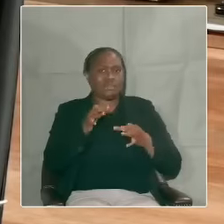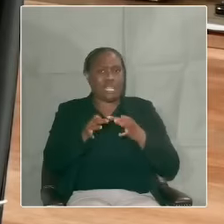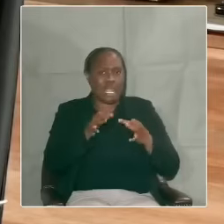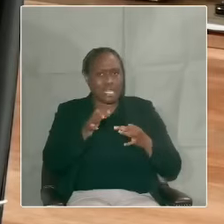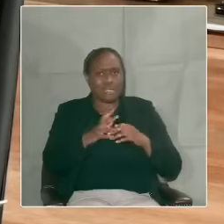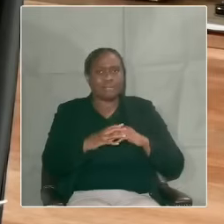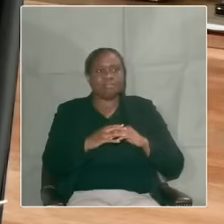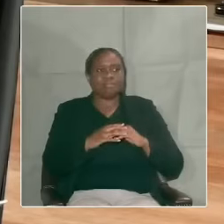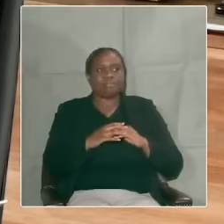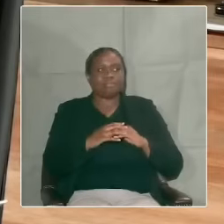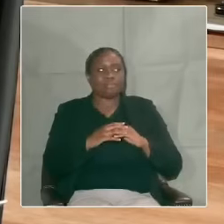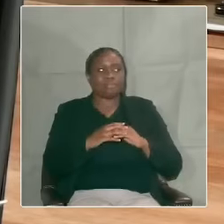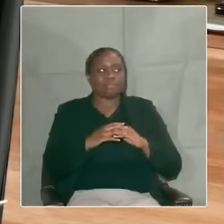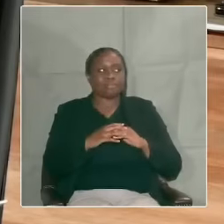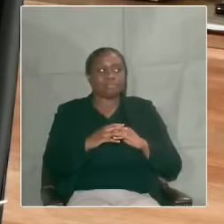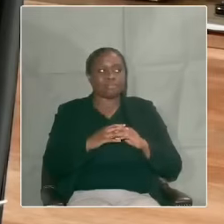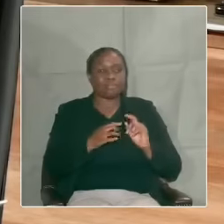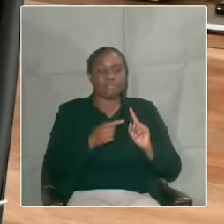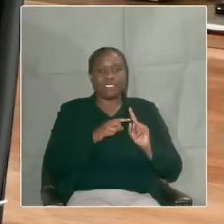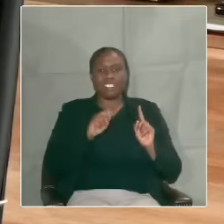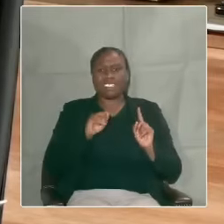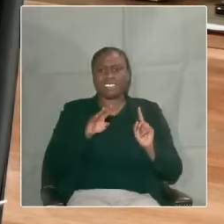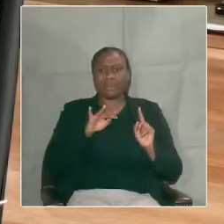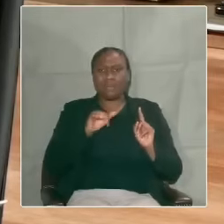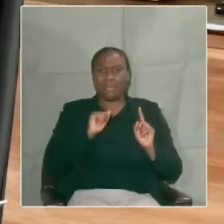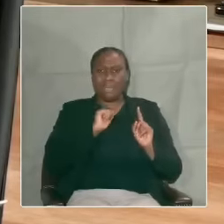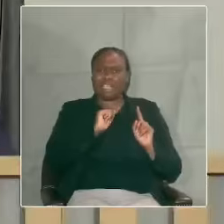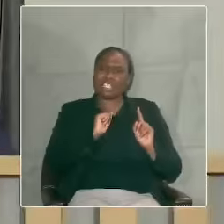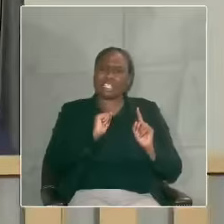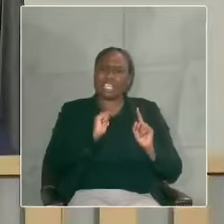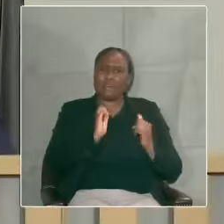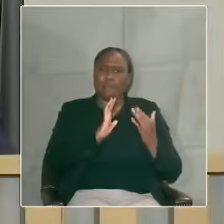with Lieutenant General Sibiya's approach.